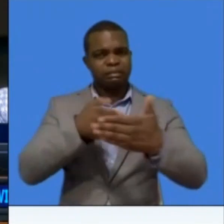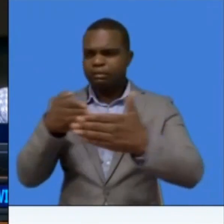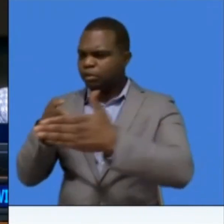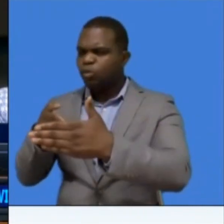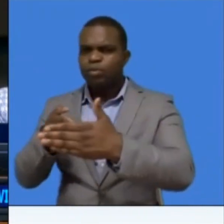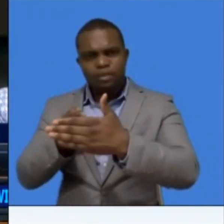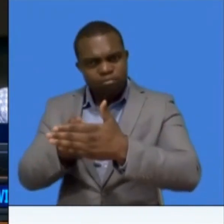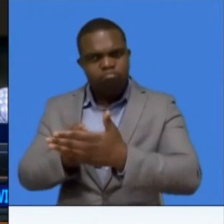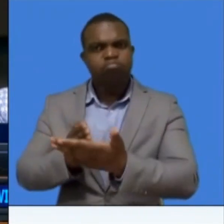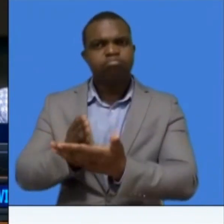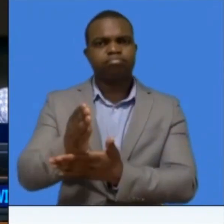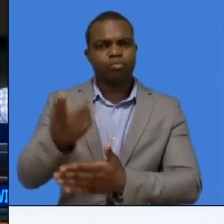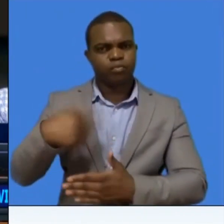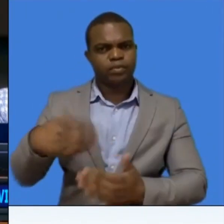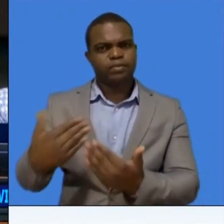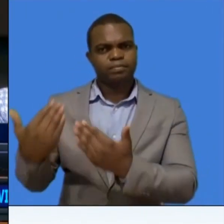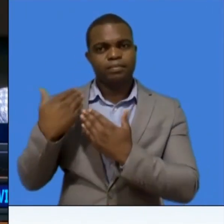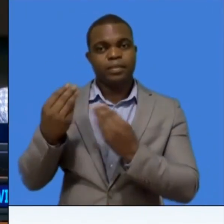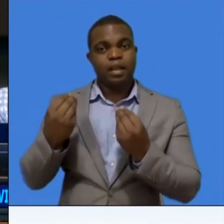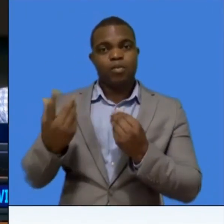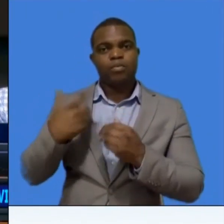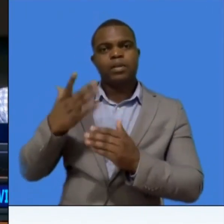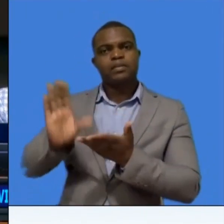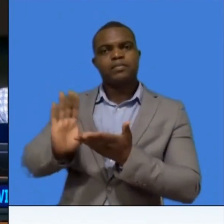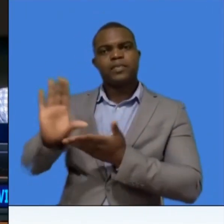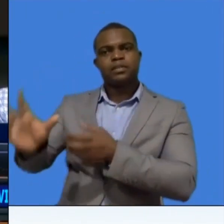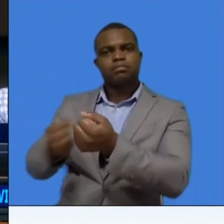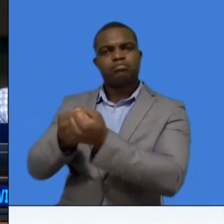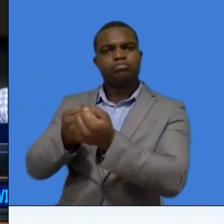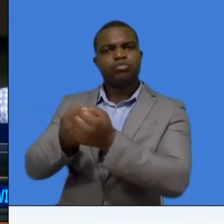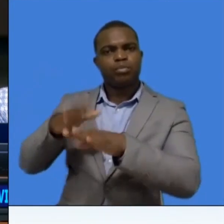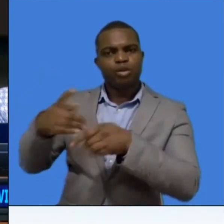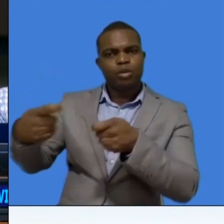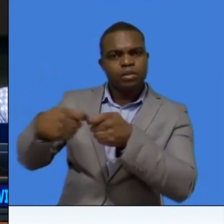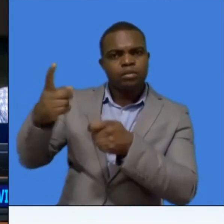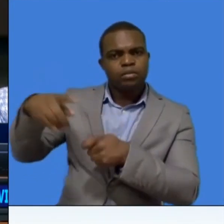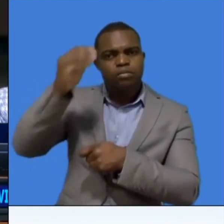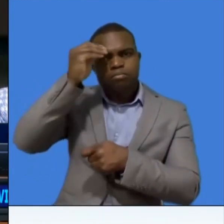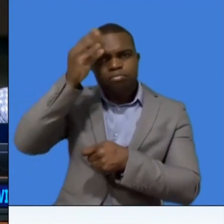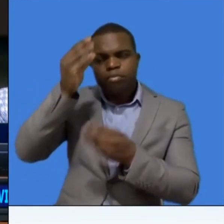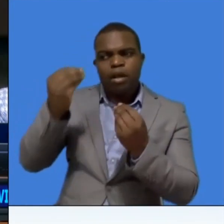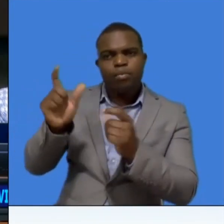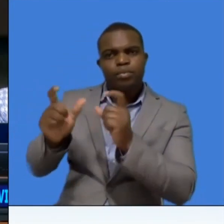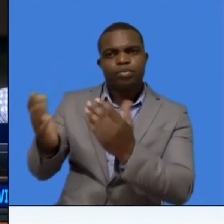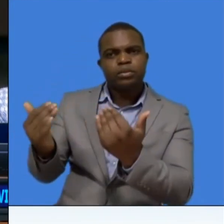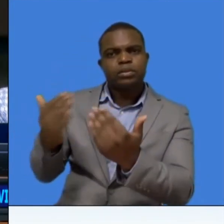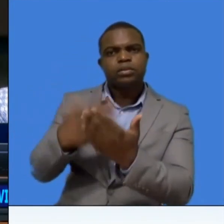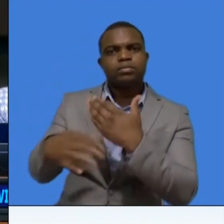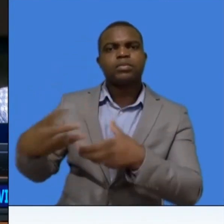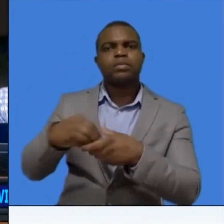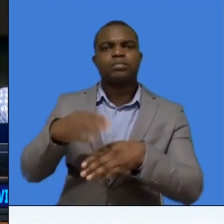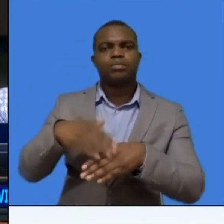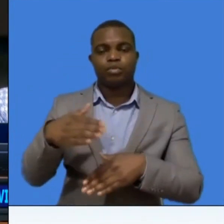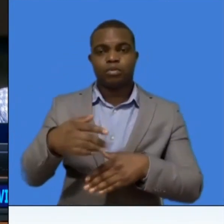Excellency Tarek Ladeb of Tunisia, and alongside my fellow colleagues Tassos Kesas from Greece, Ekaterina Lokpanidze